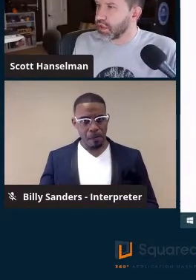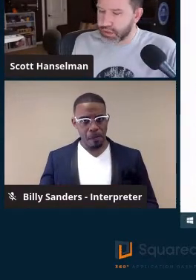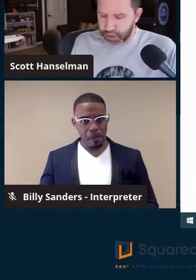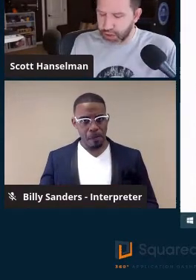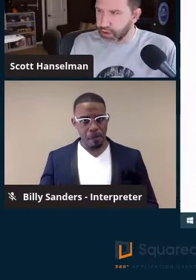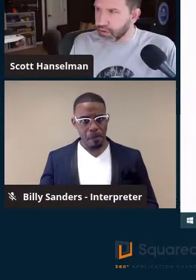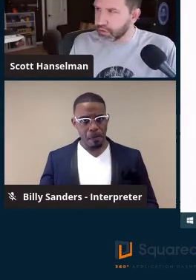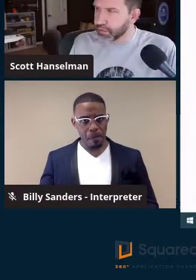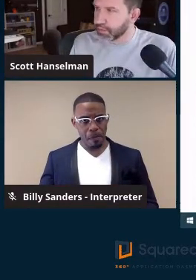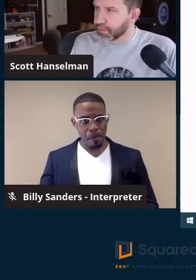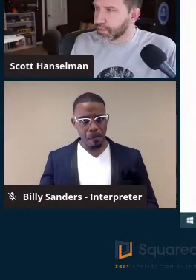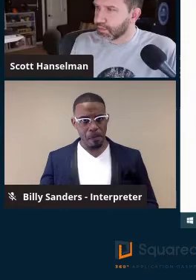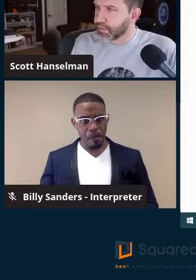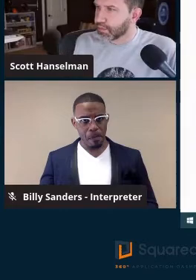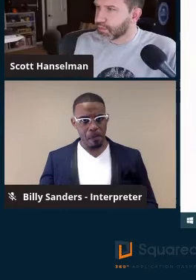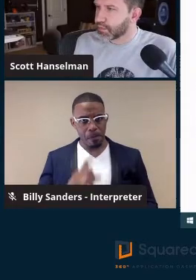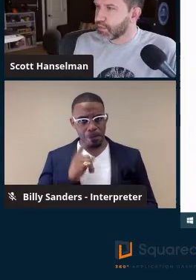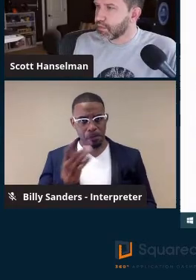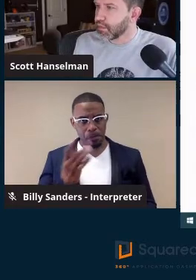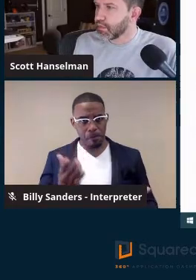which is here.